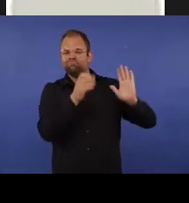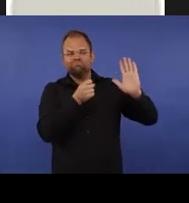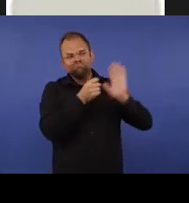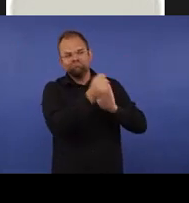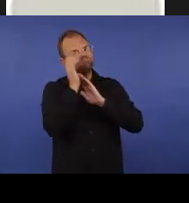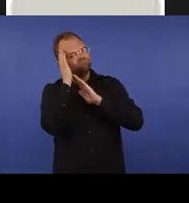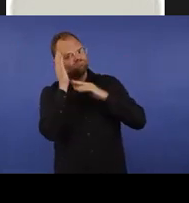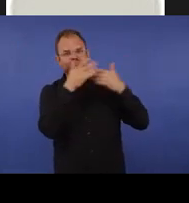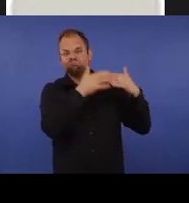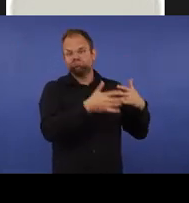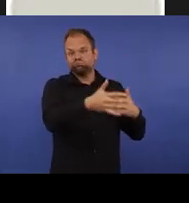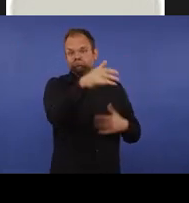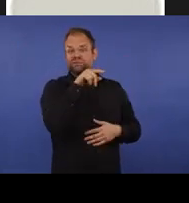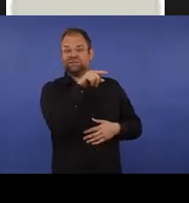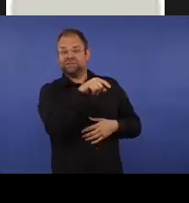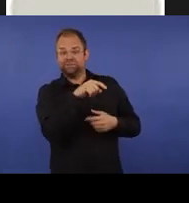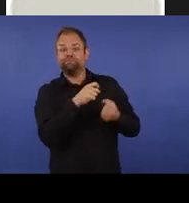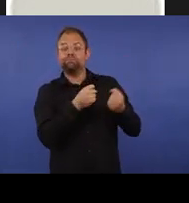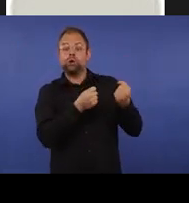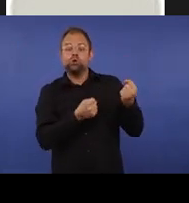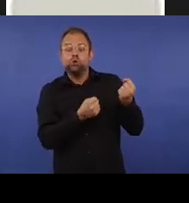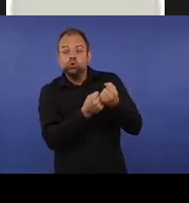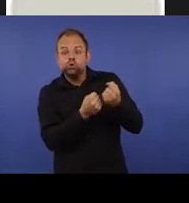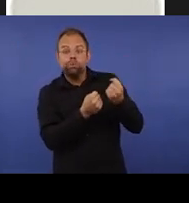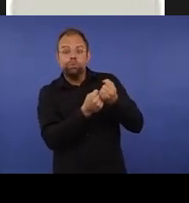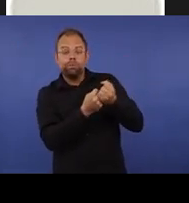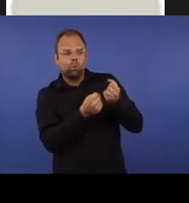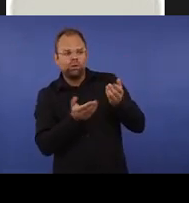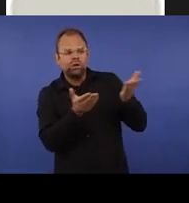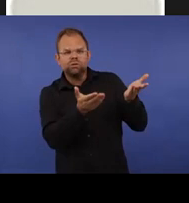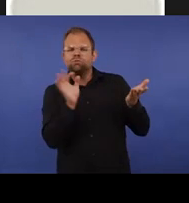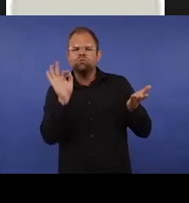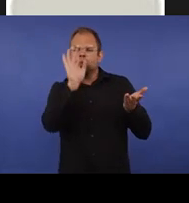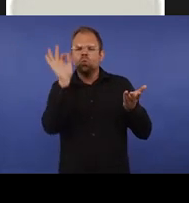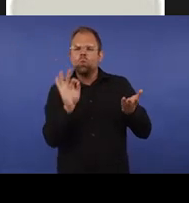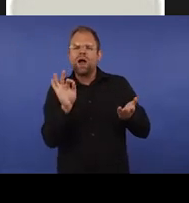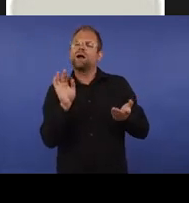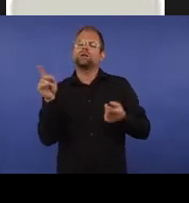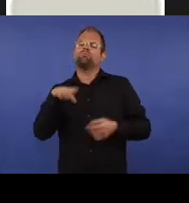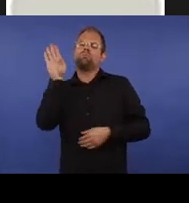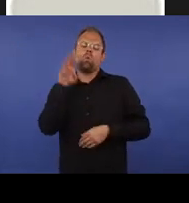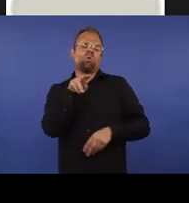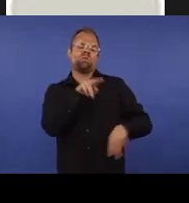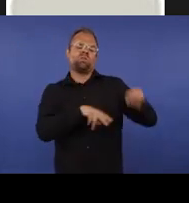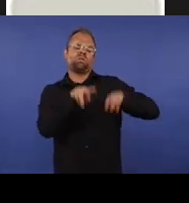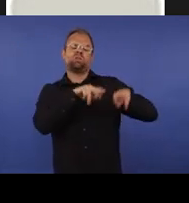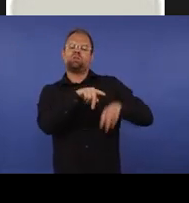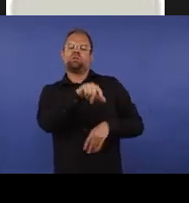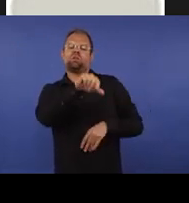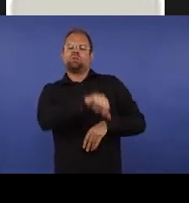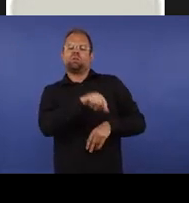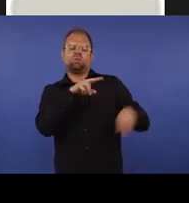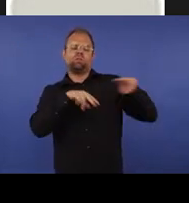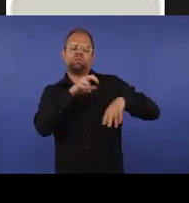sends to our support services go to large institutions that help